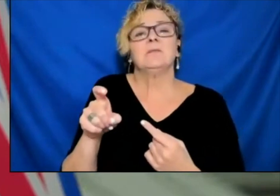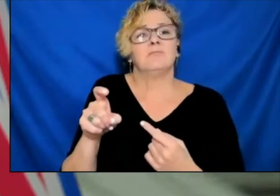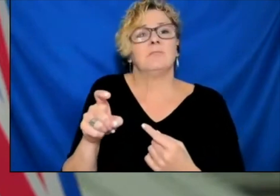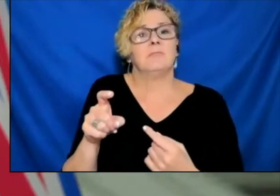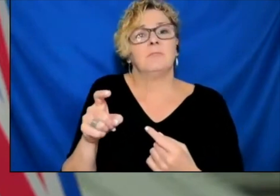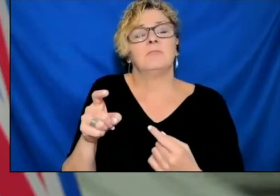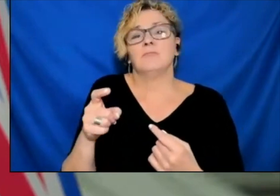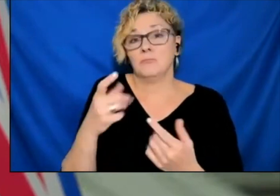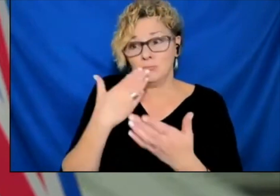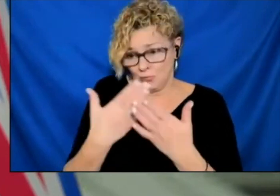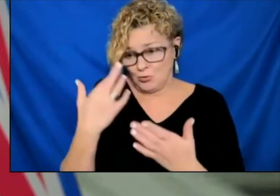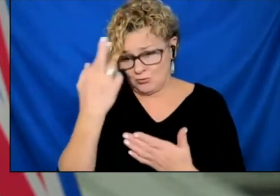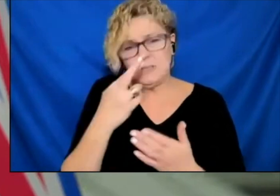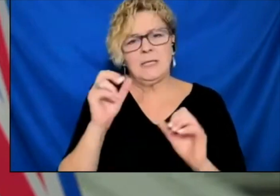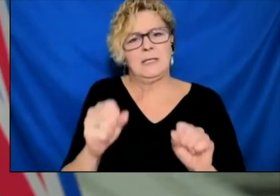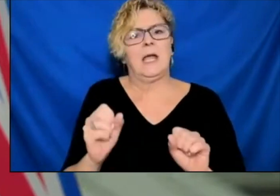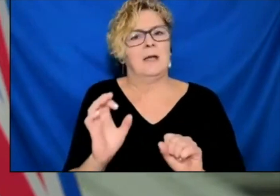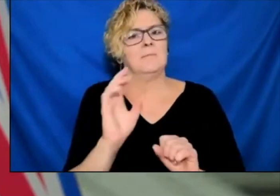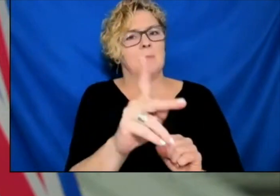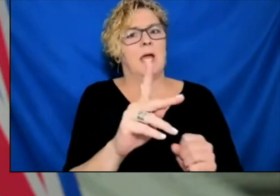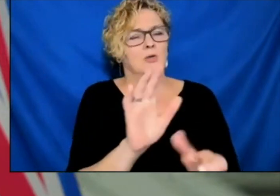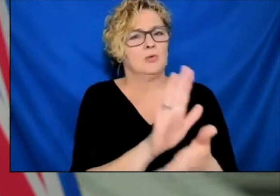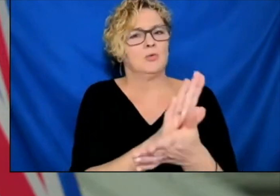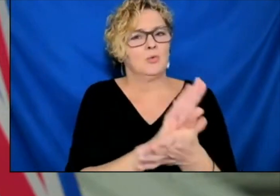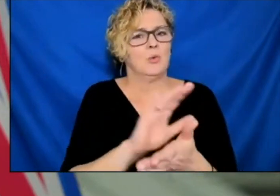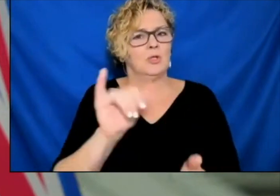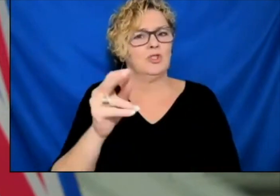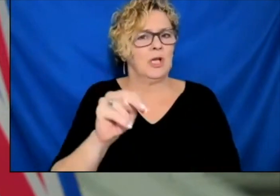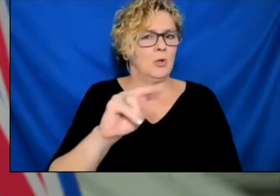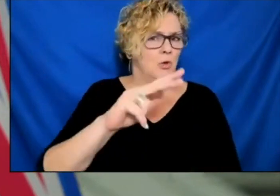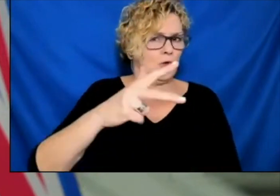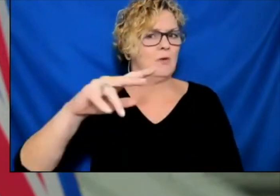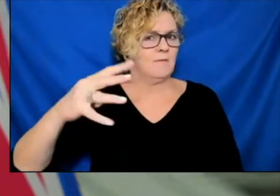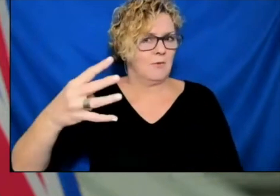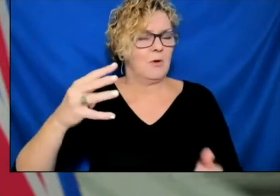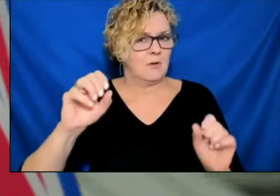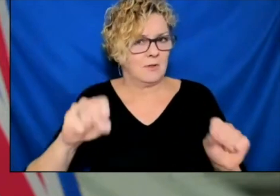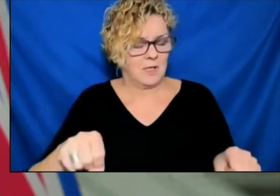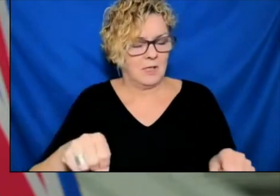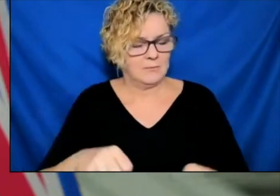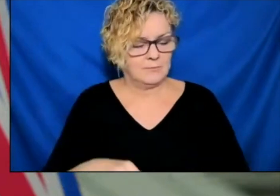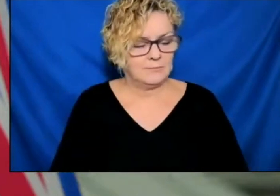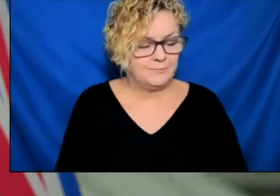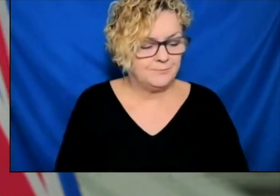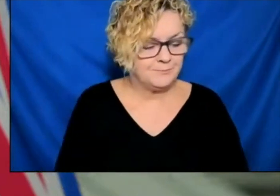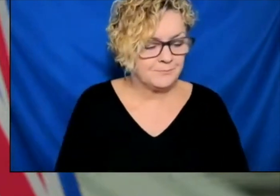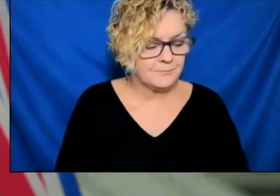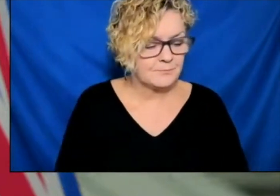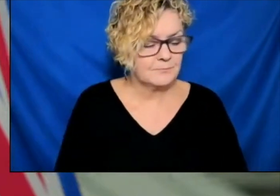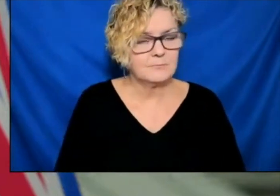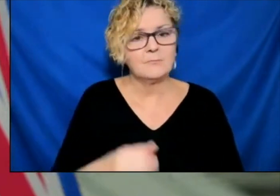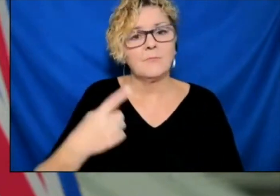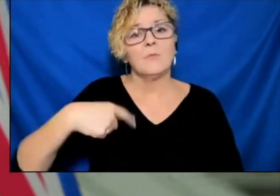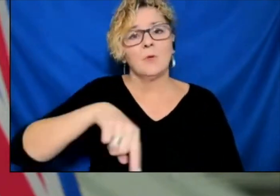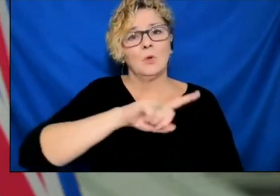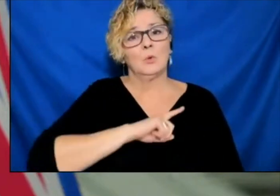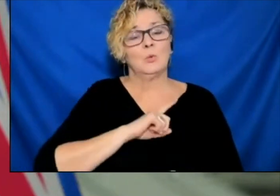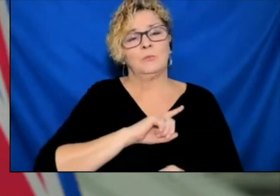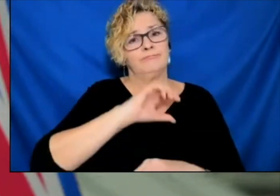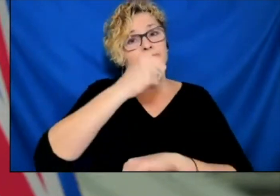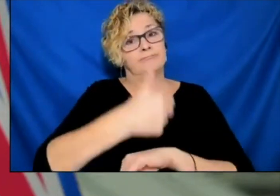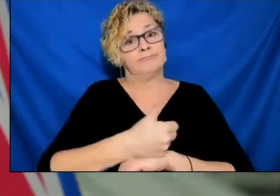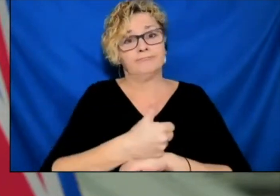our education partners to develop enhanced safety measures that are based on public health's current knowledge of the new